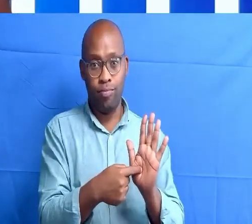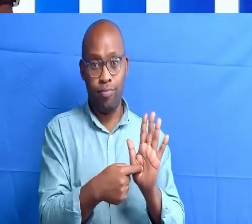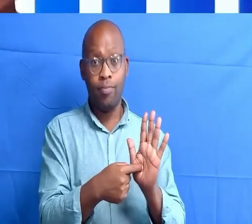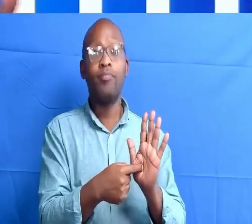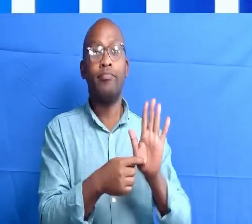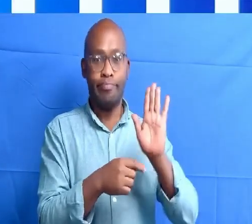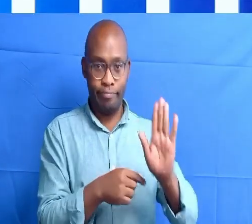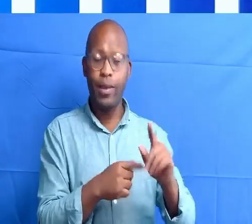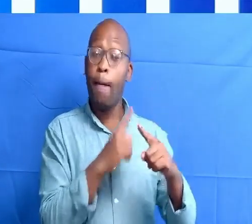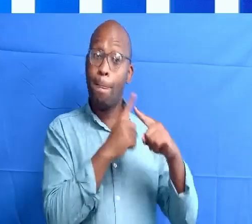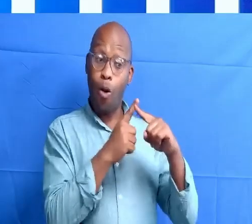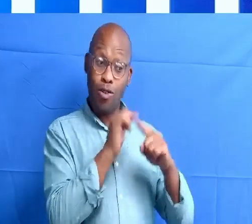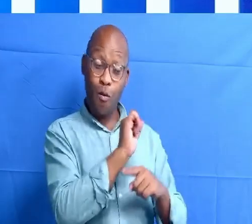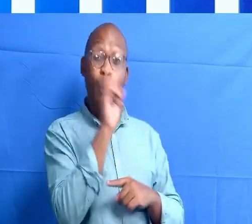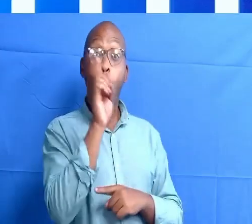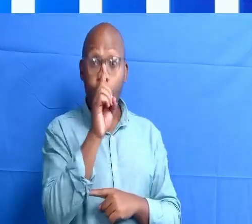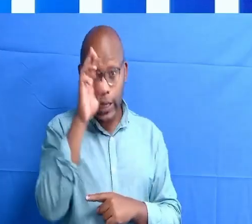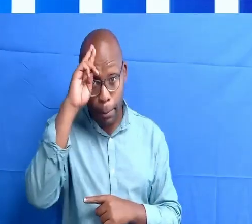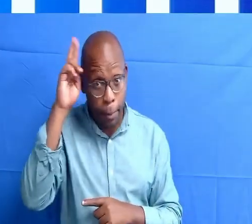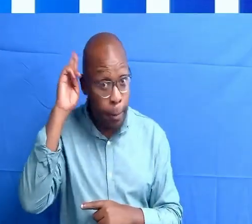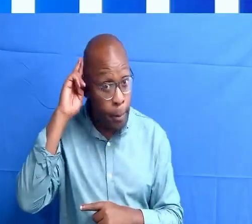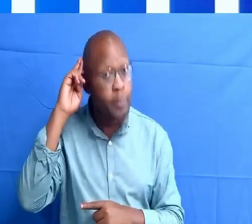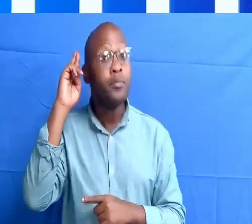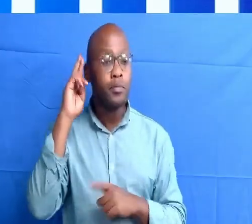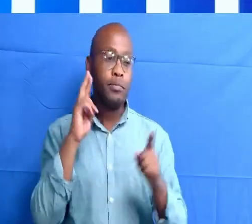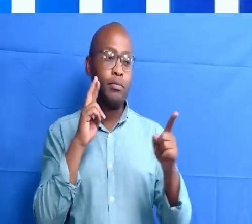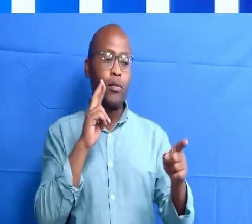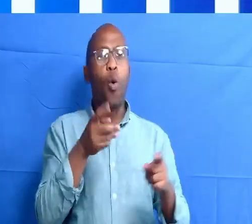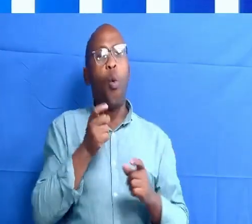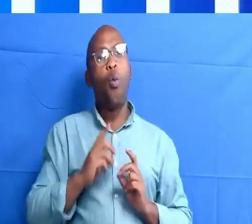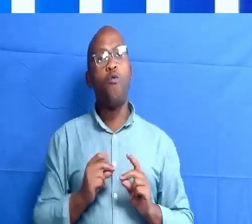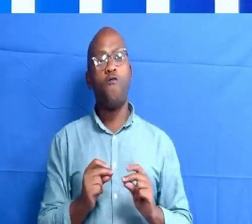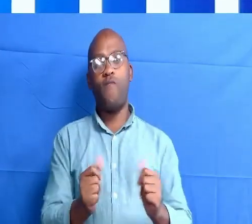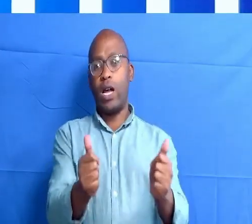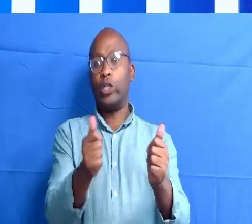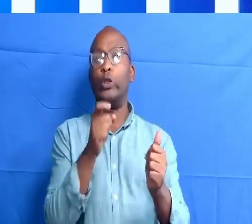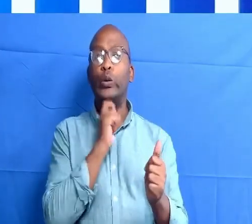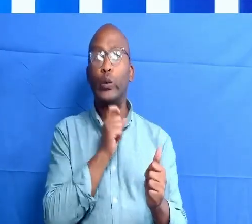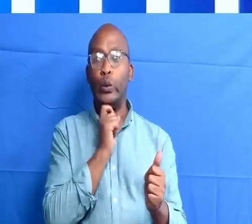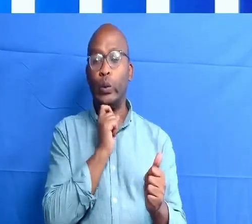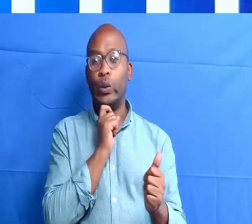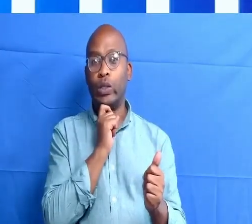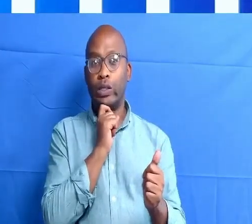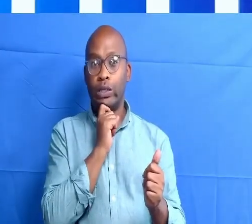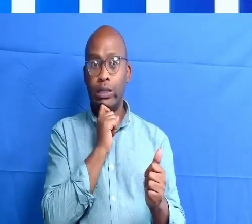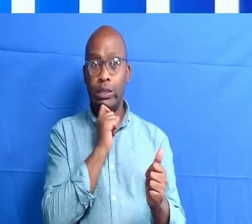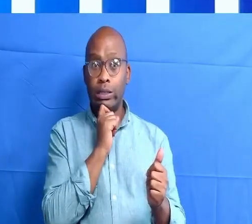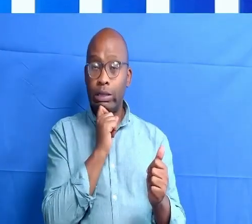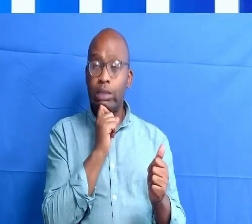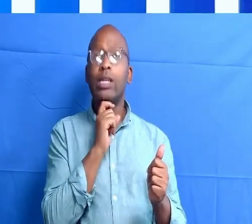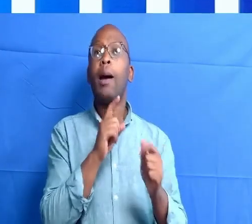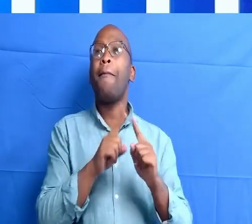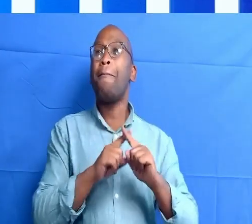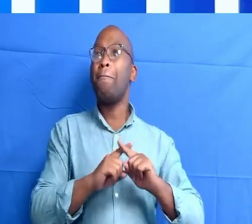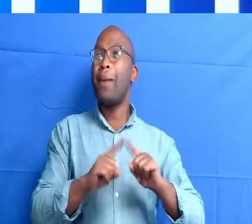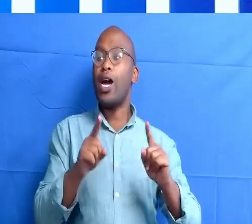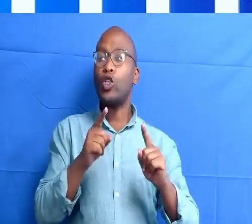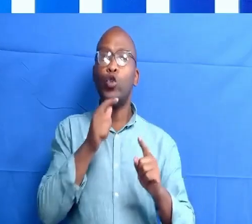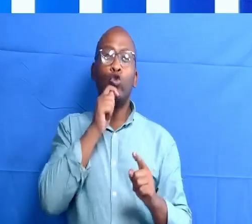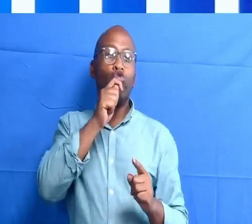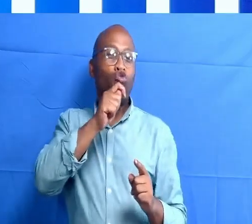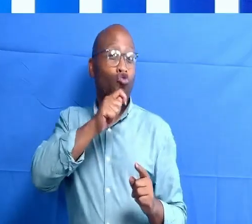is quick to use it, but the disadvantage is less accurate. The bar scale may still